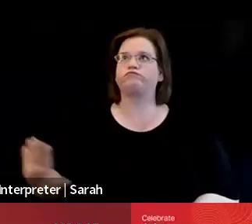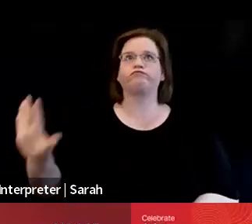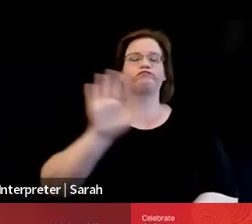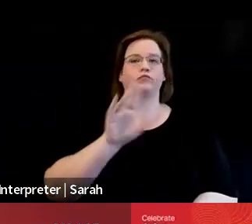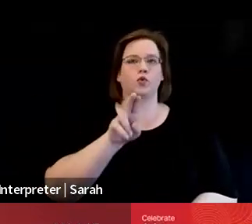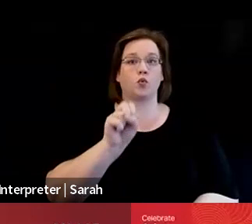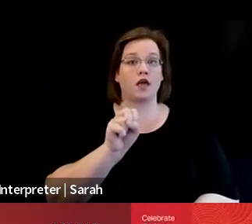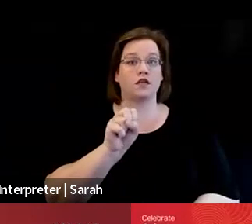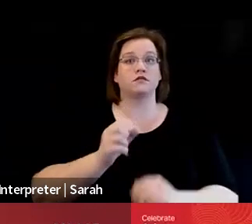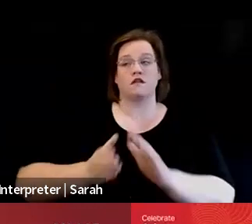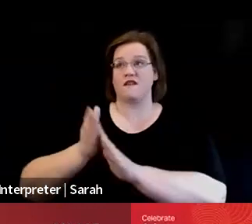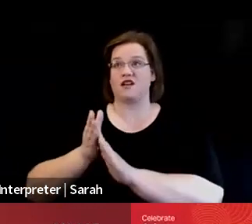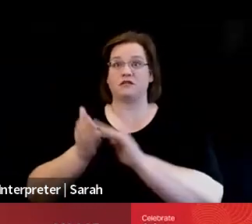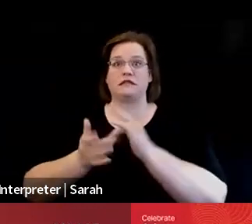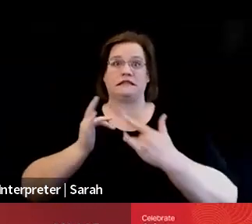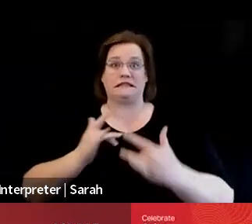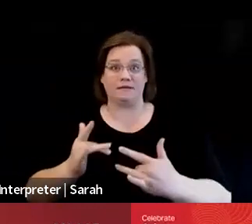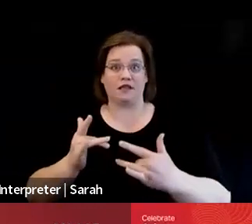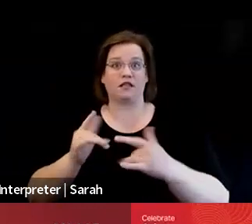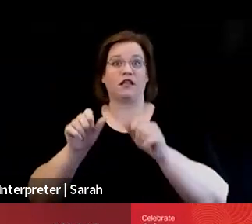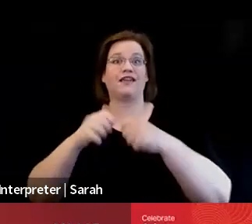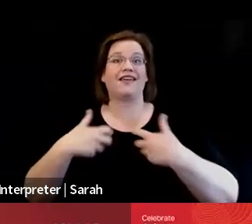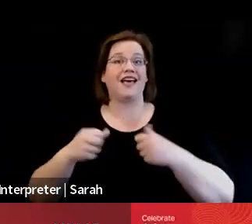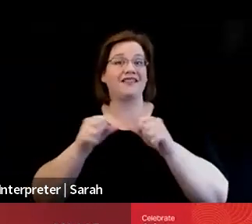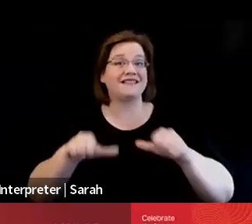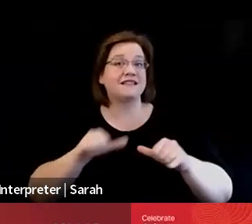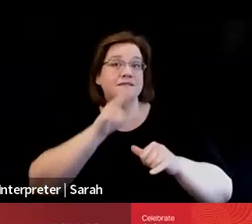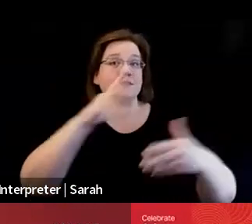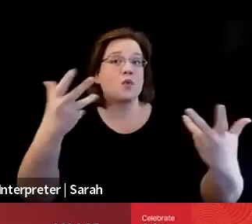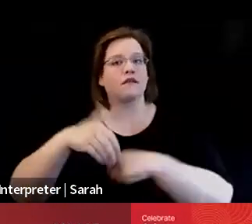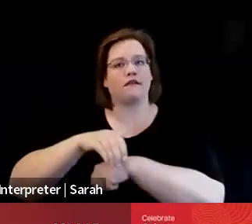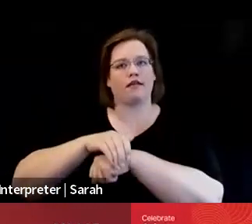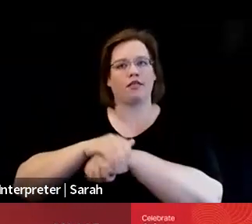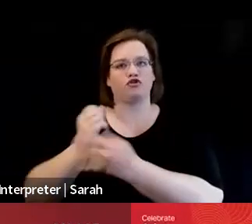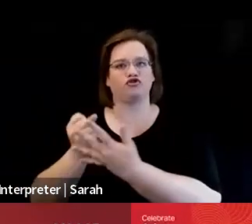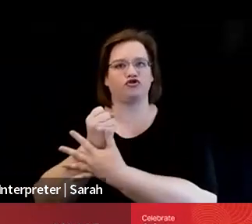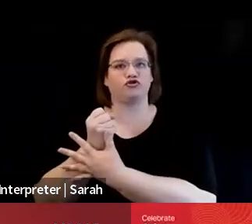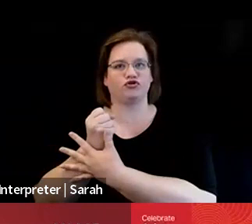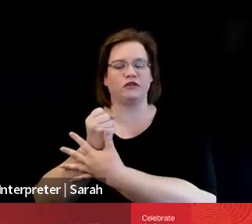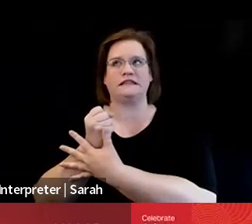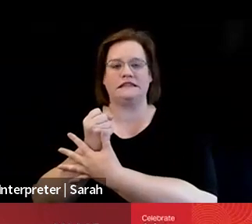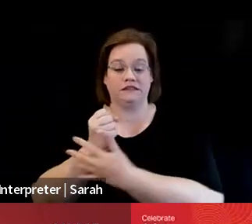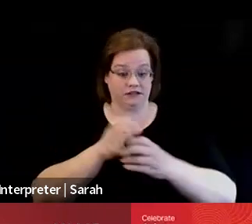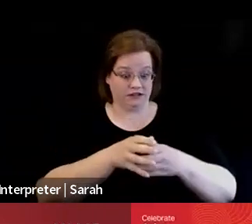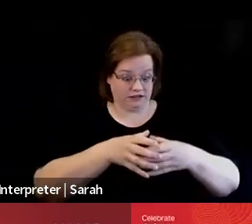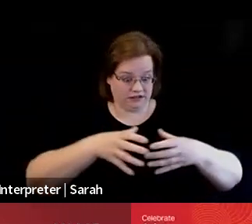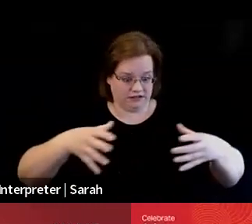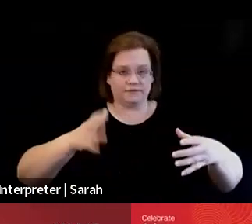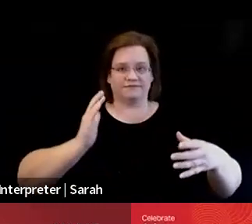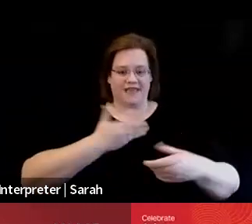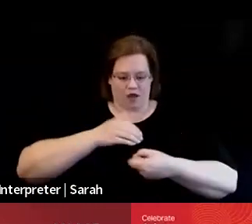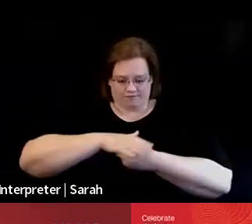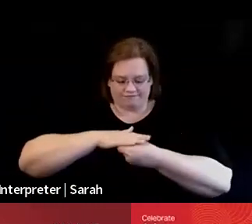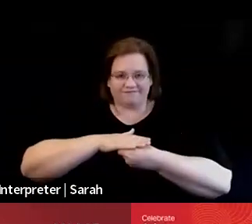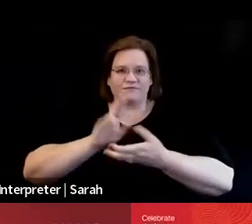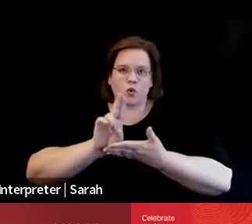in a predominantly English-speaking health system, right? So despite the fact that we have this growing population and our university and system